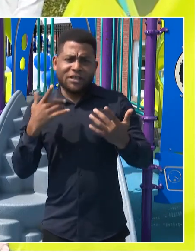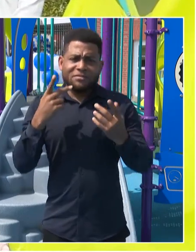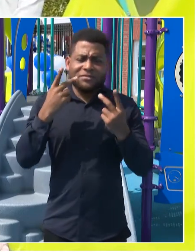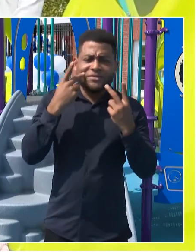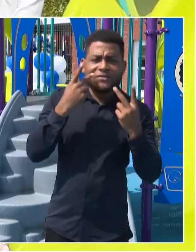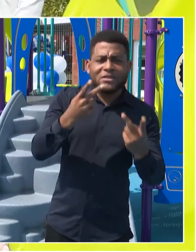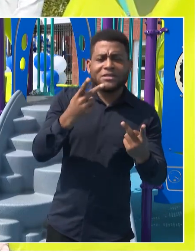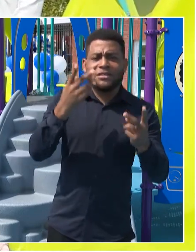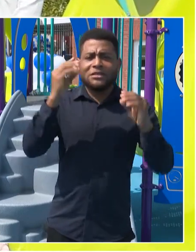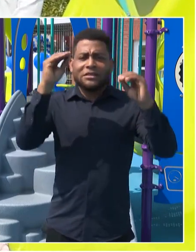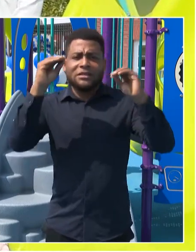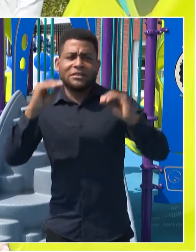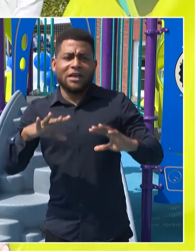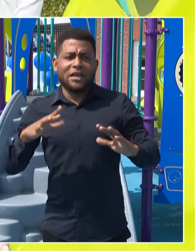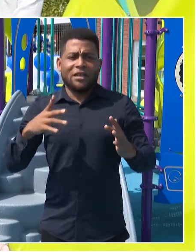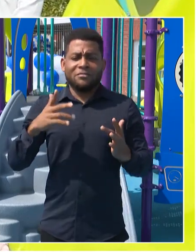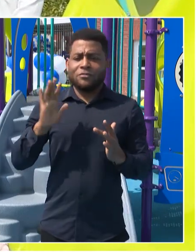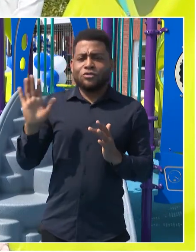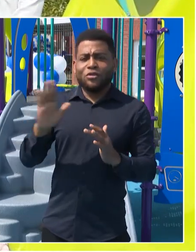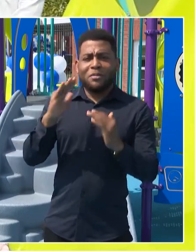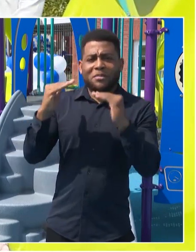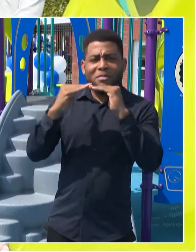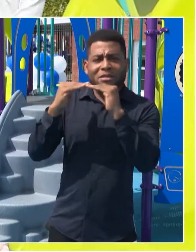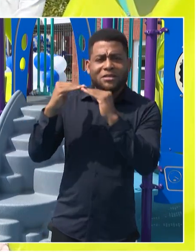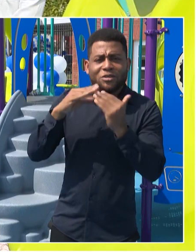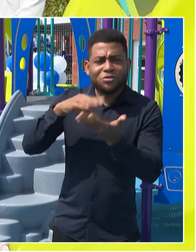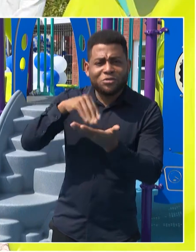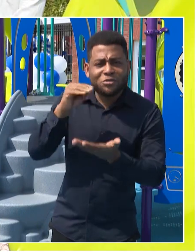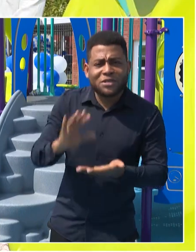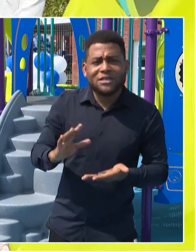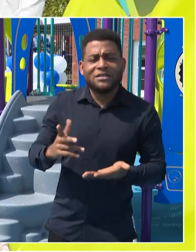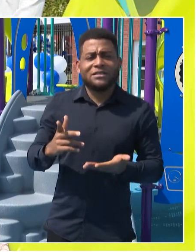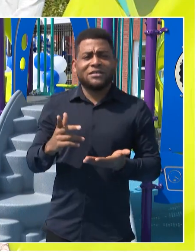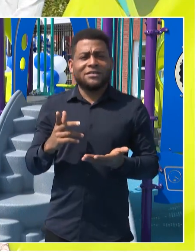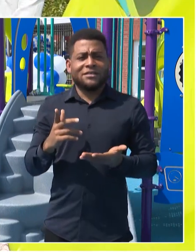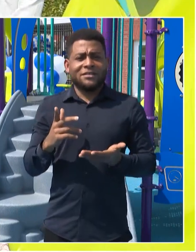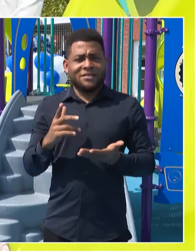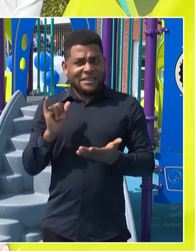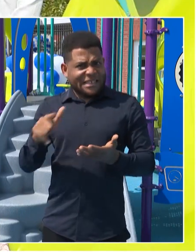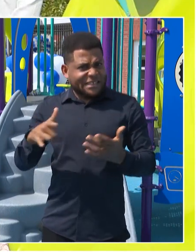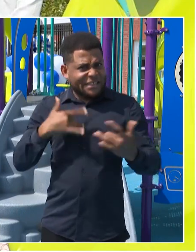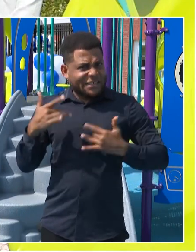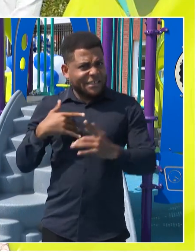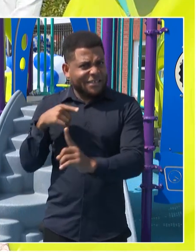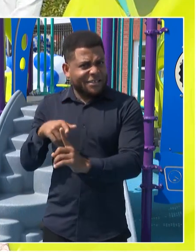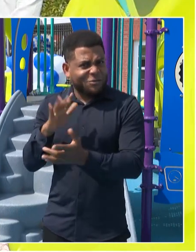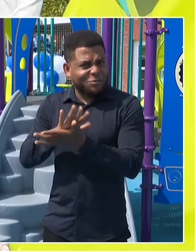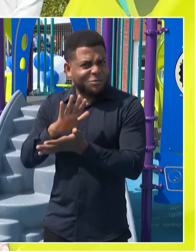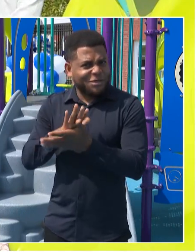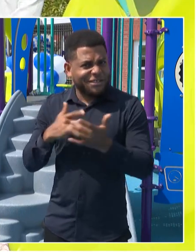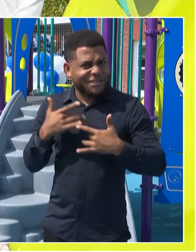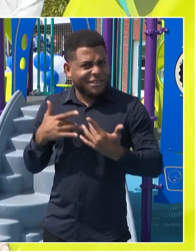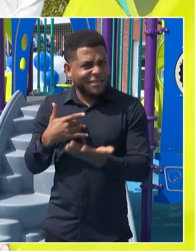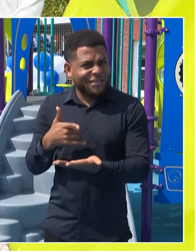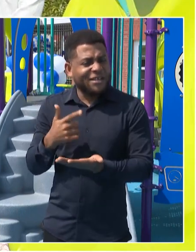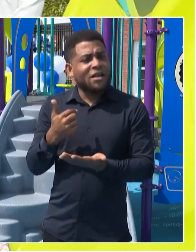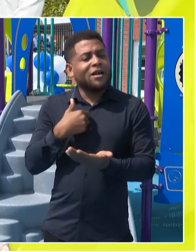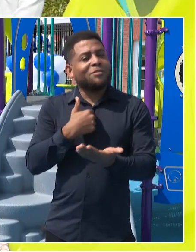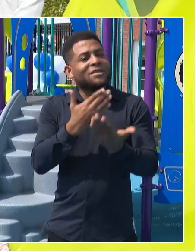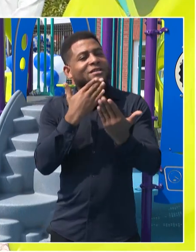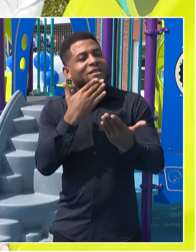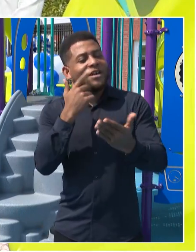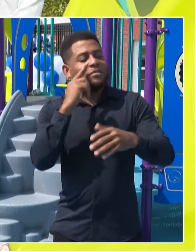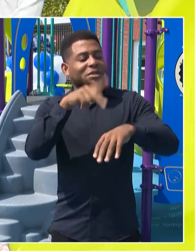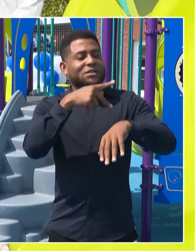and your colleagues because you're excited to get back to school. I want to thank Principal Brocard and welcome to Minor